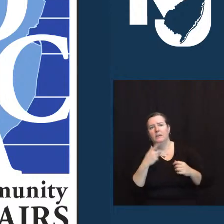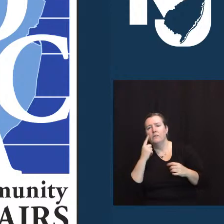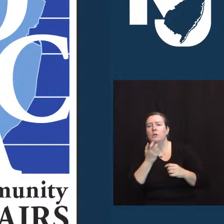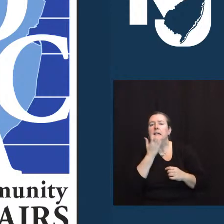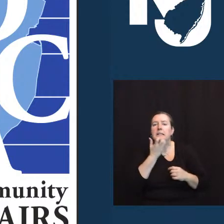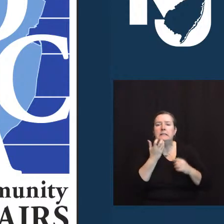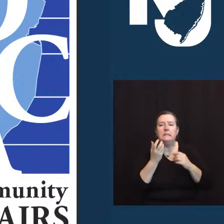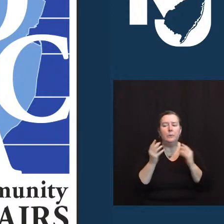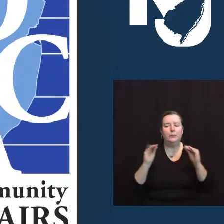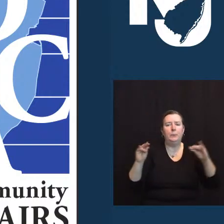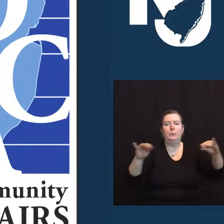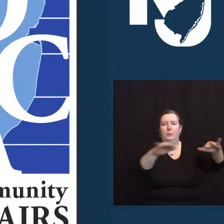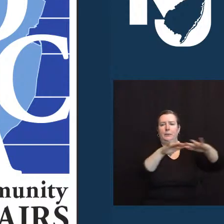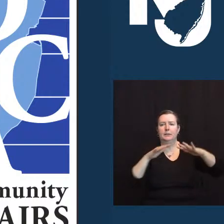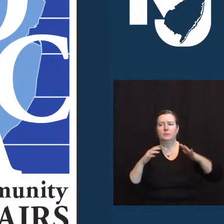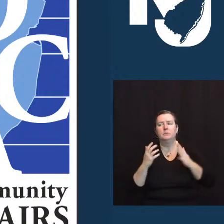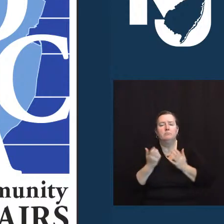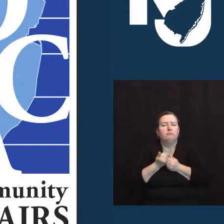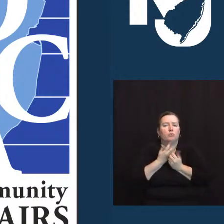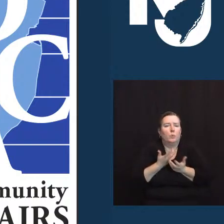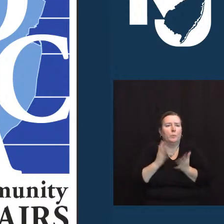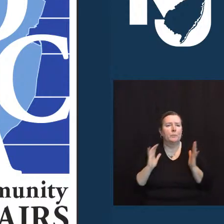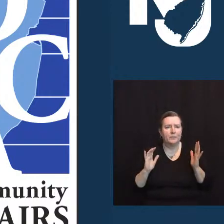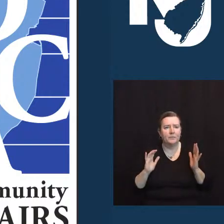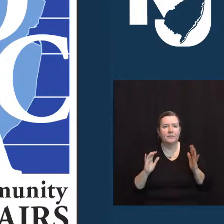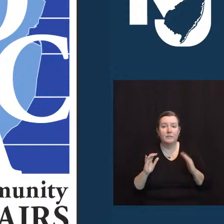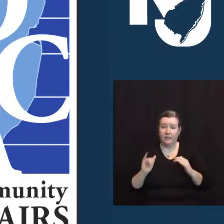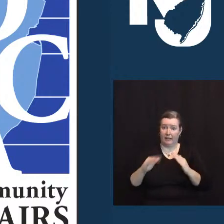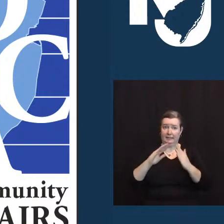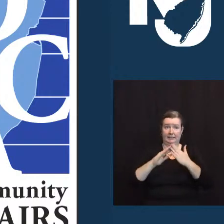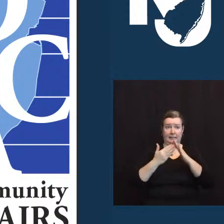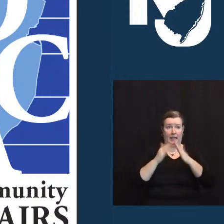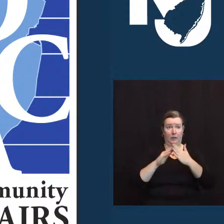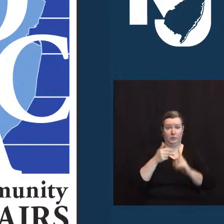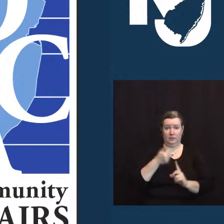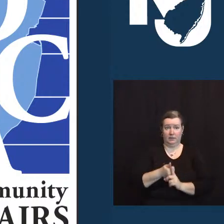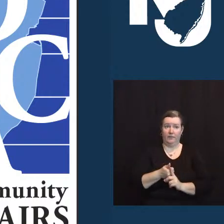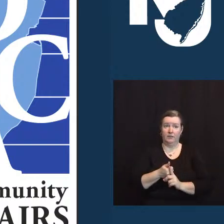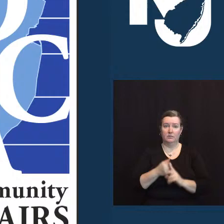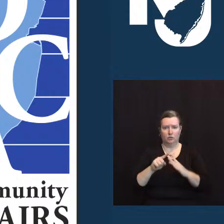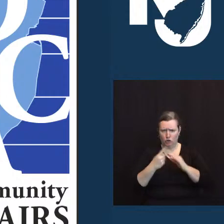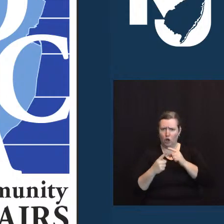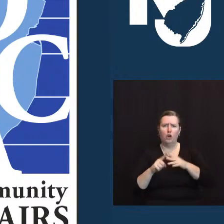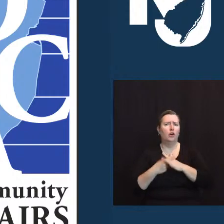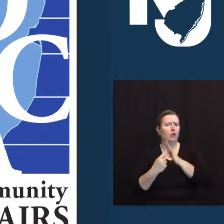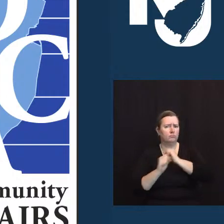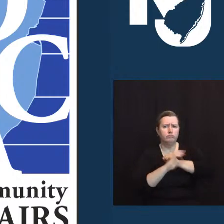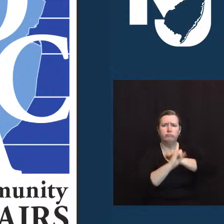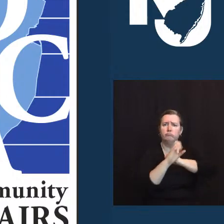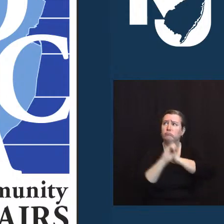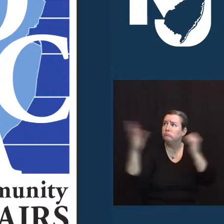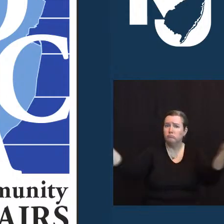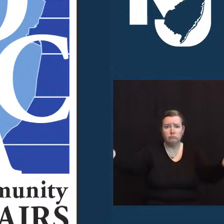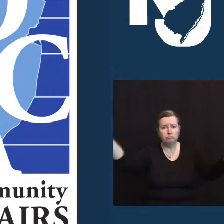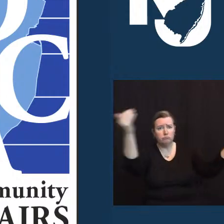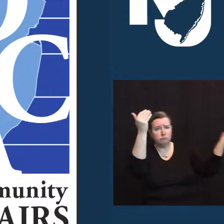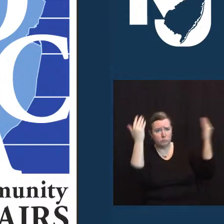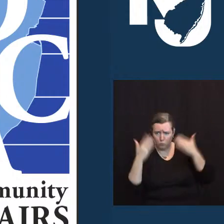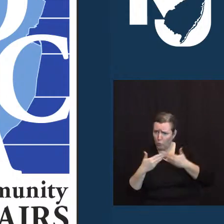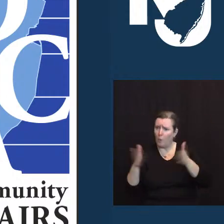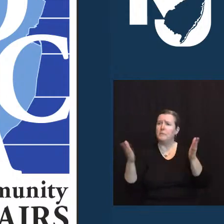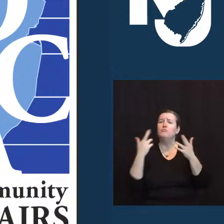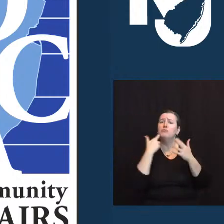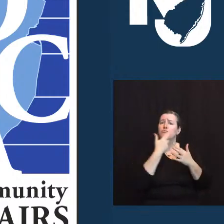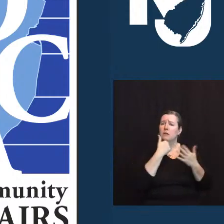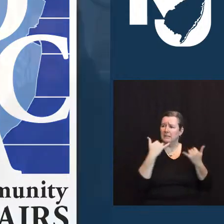Tourism, Hamilton embarked on its own ad campaign to bring diners to its streets. And Hamilton